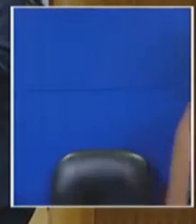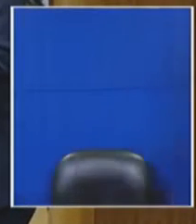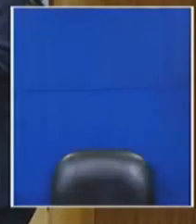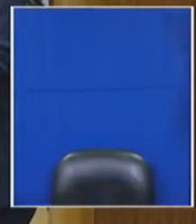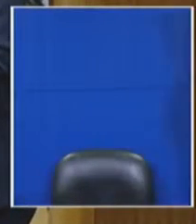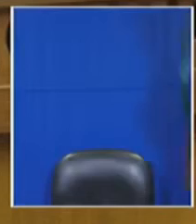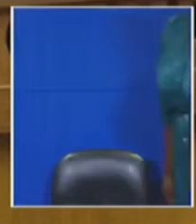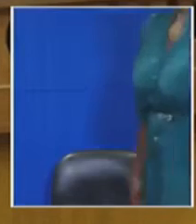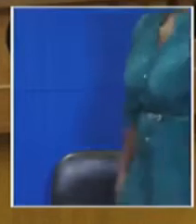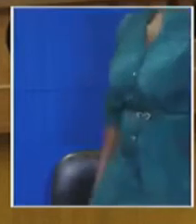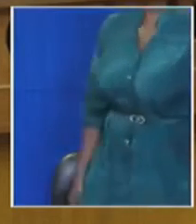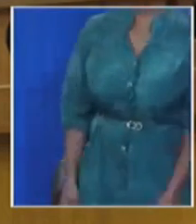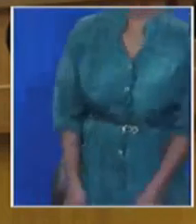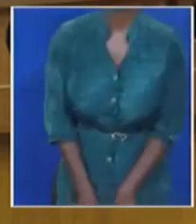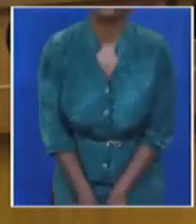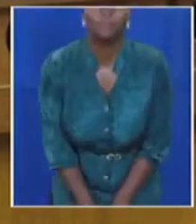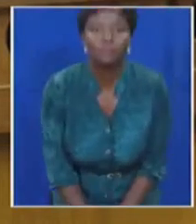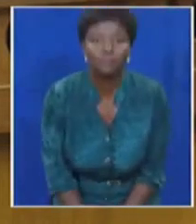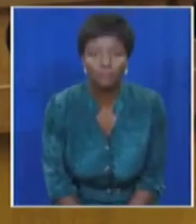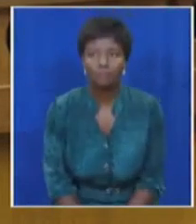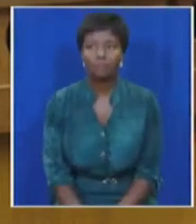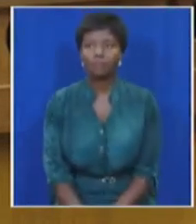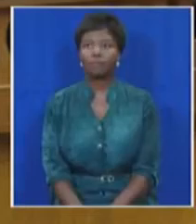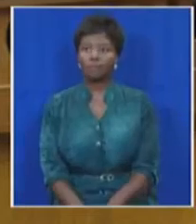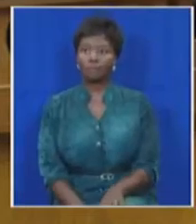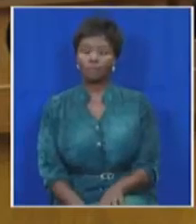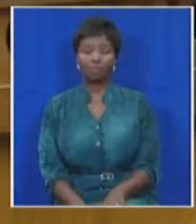never, and never again.